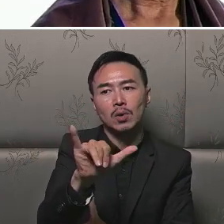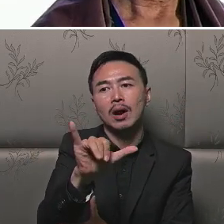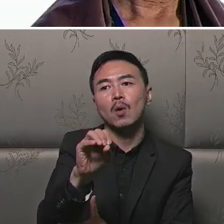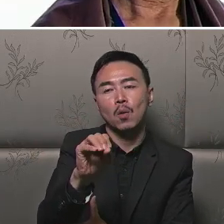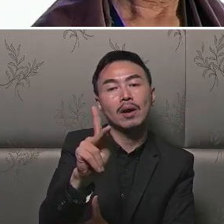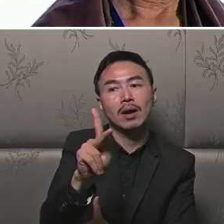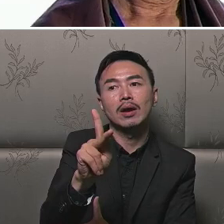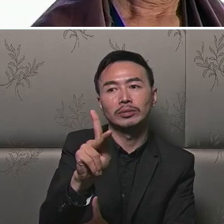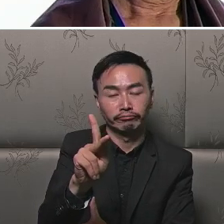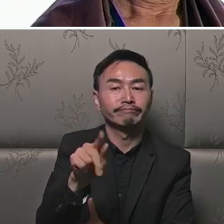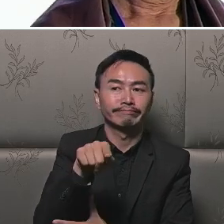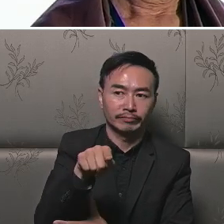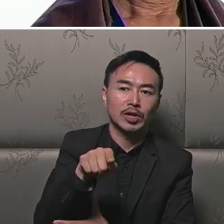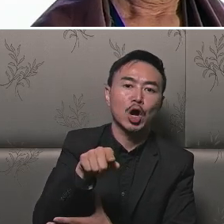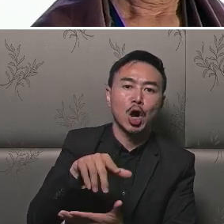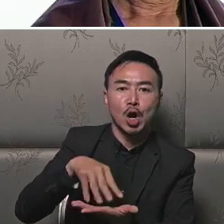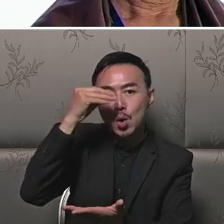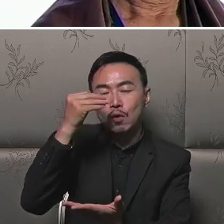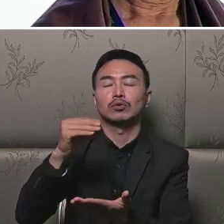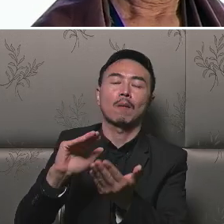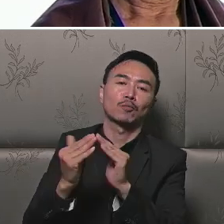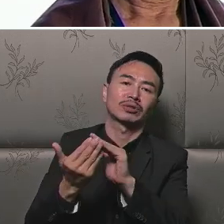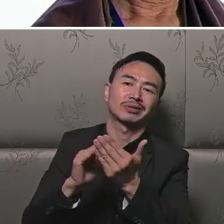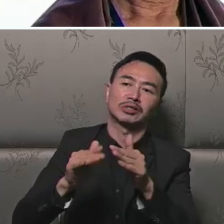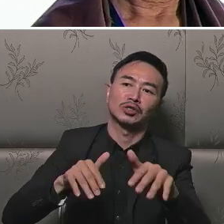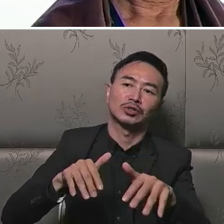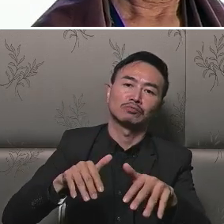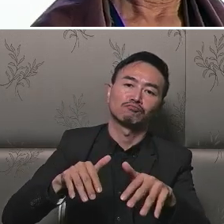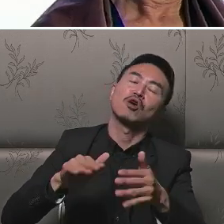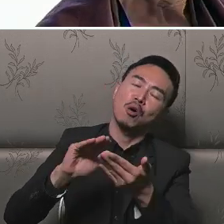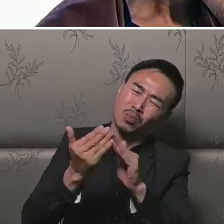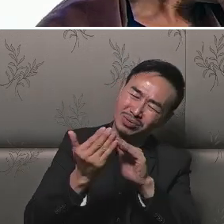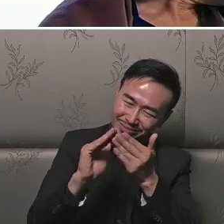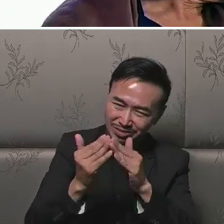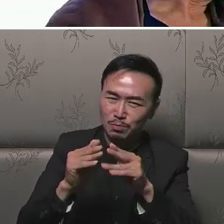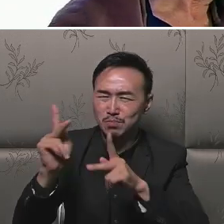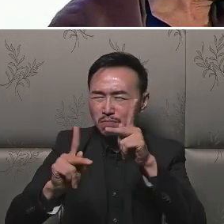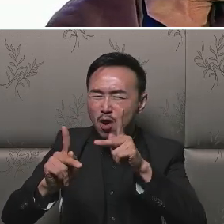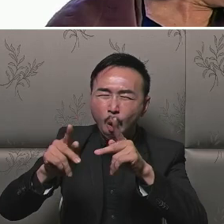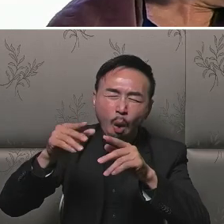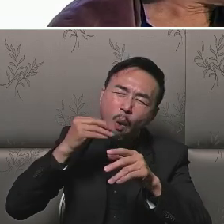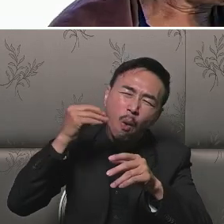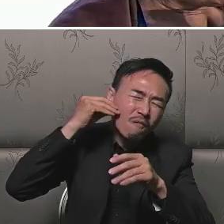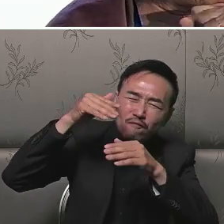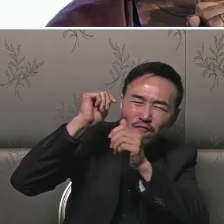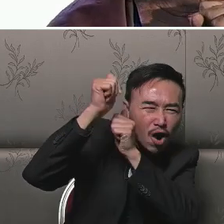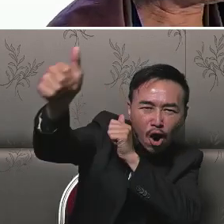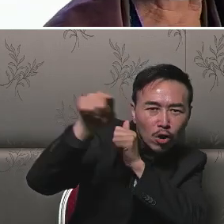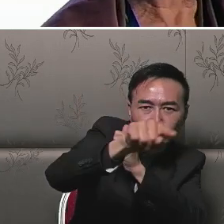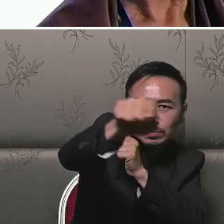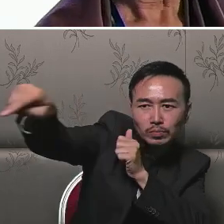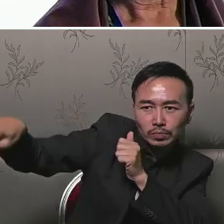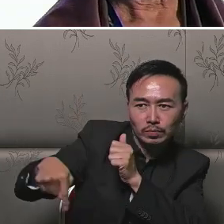is a locally designed framework that